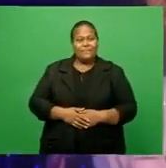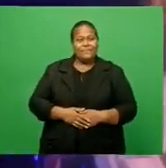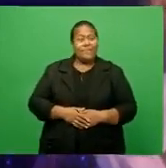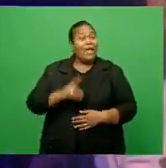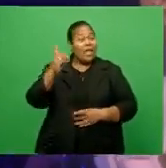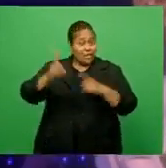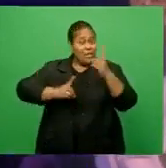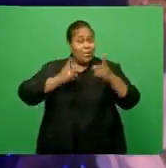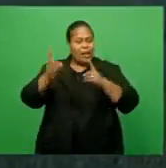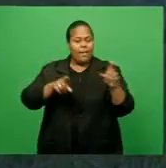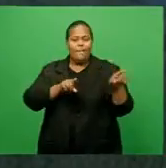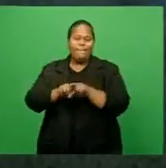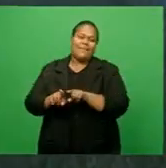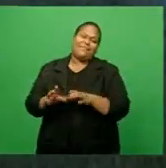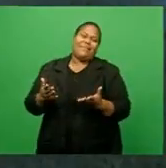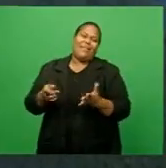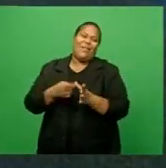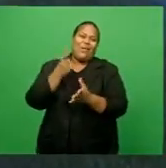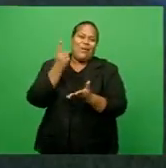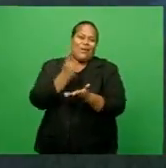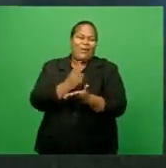a lot to my family too,